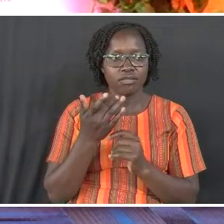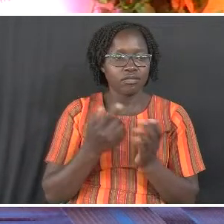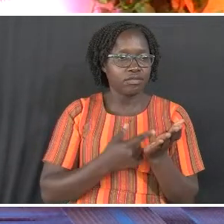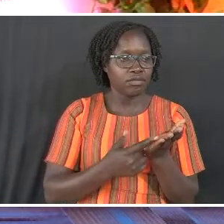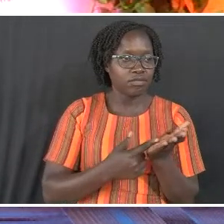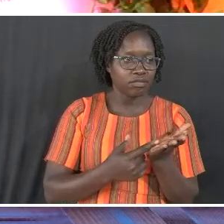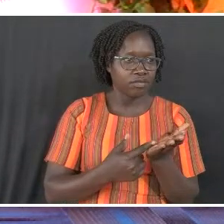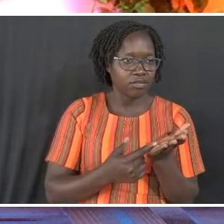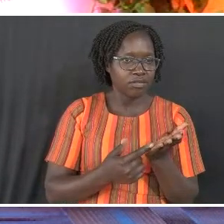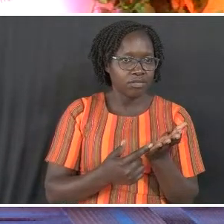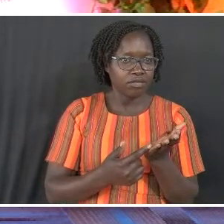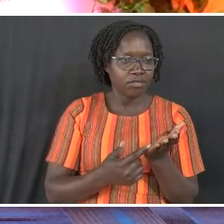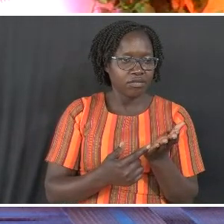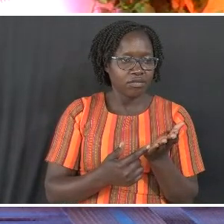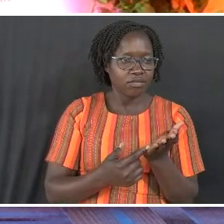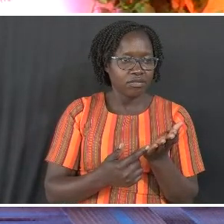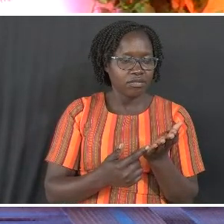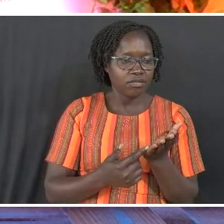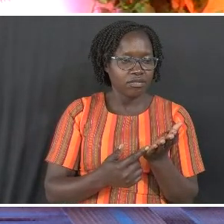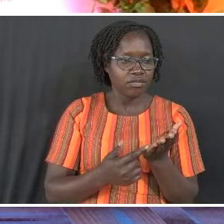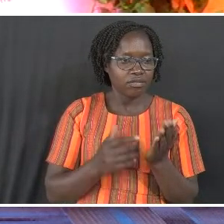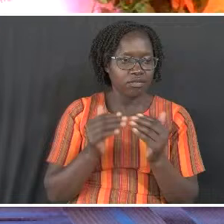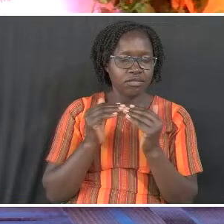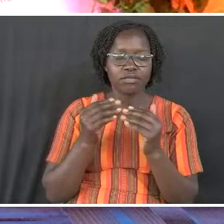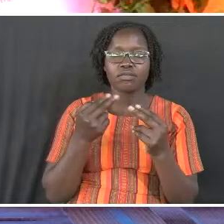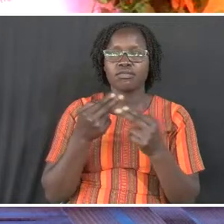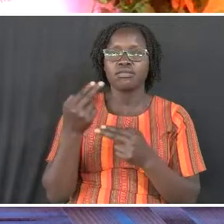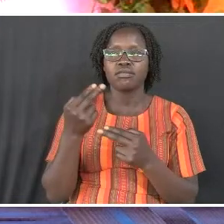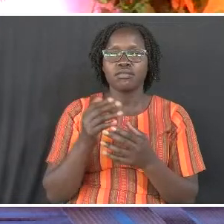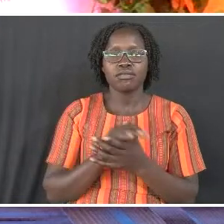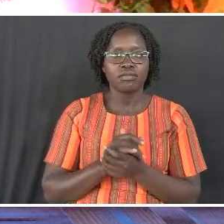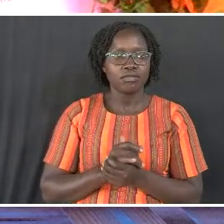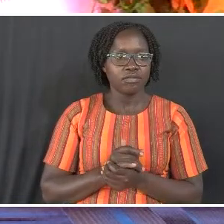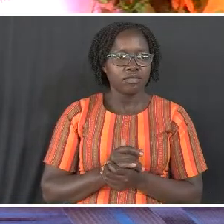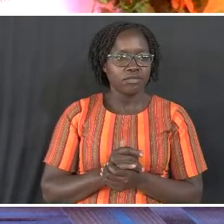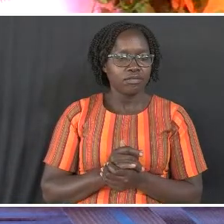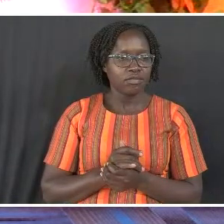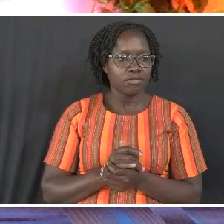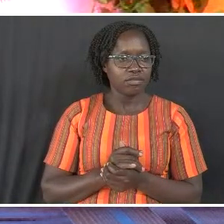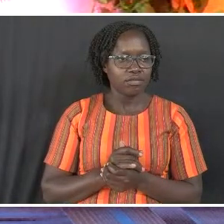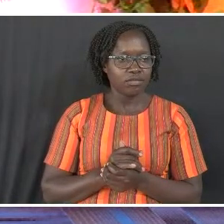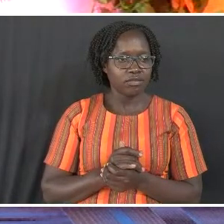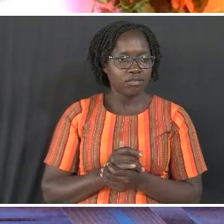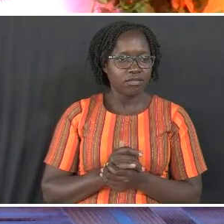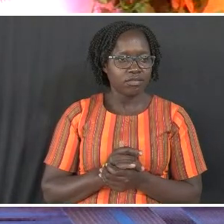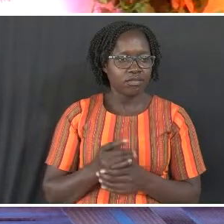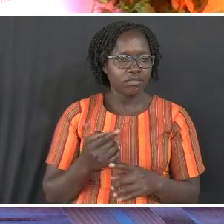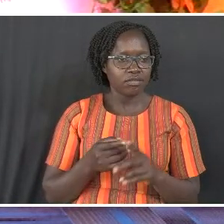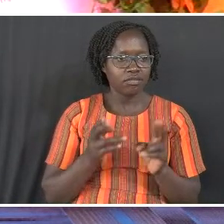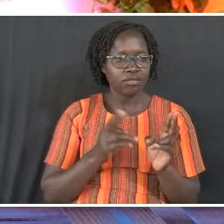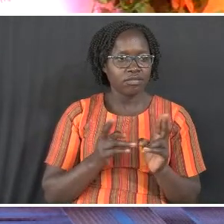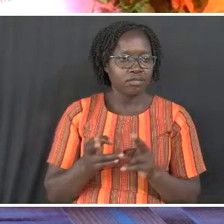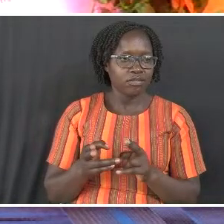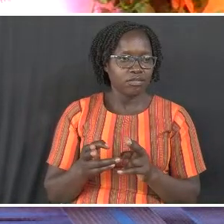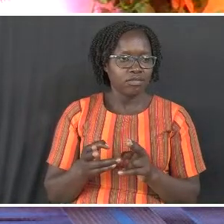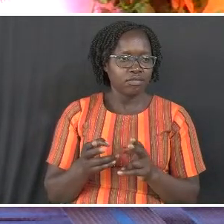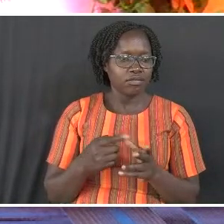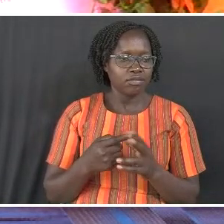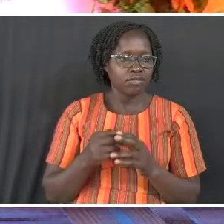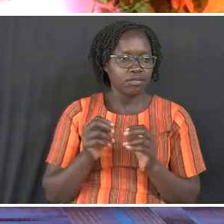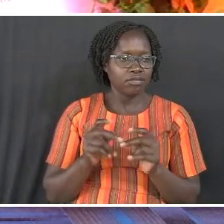brown because, again, the fluorides levels are very high. Yeah, but if they are within the normal ranges, they are